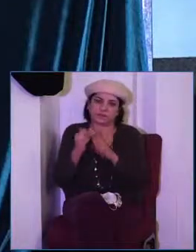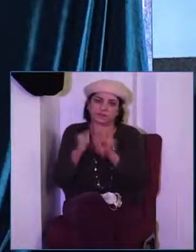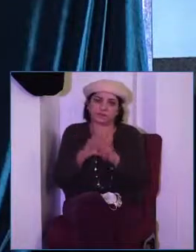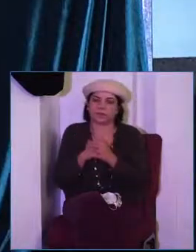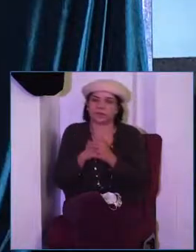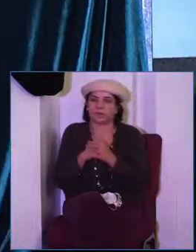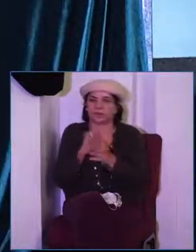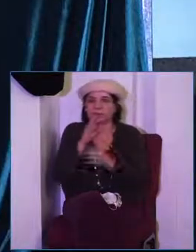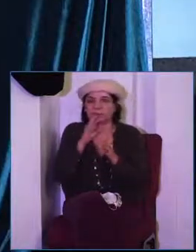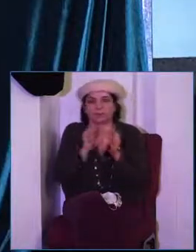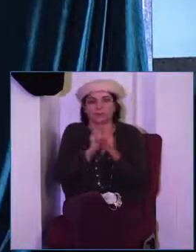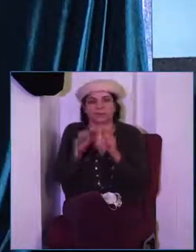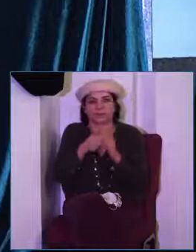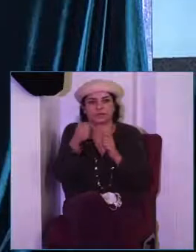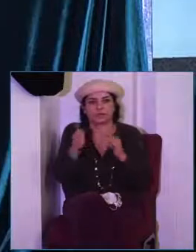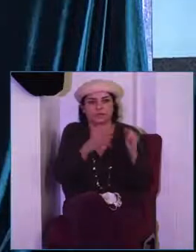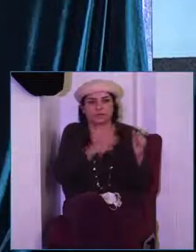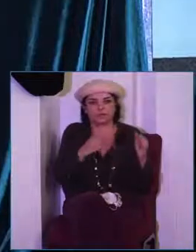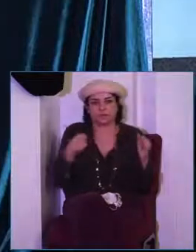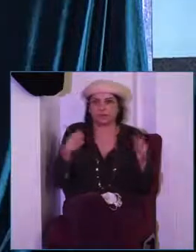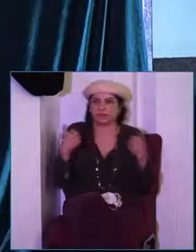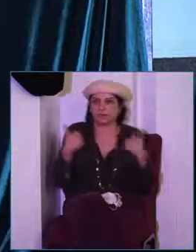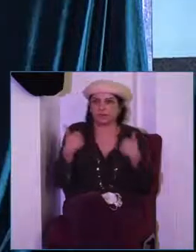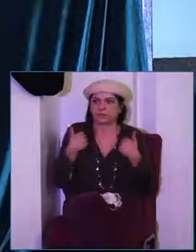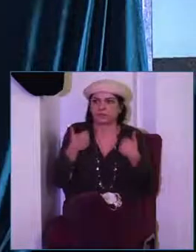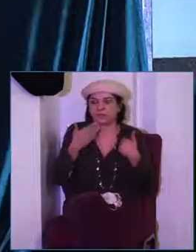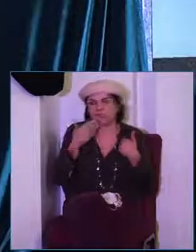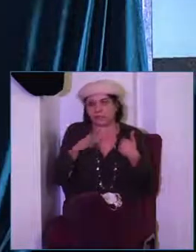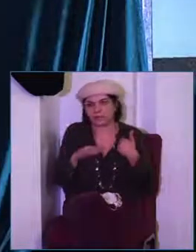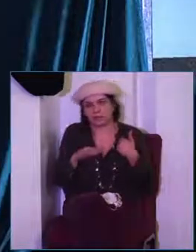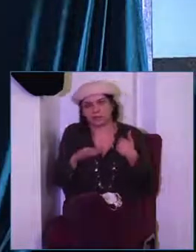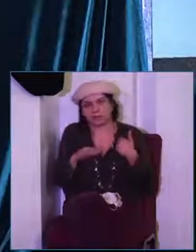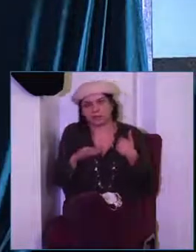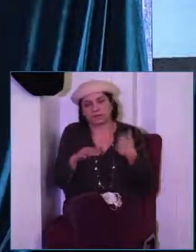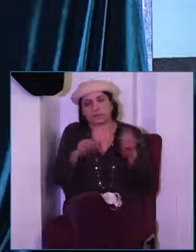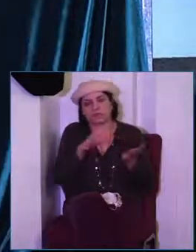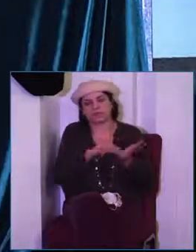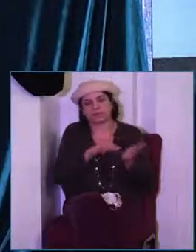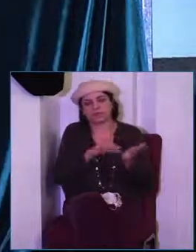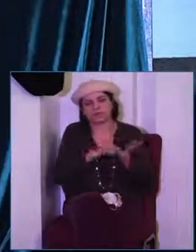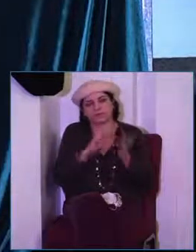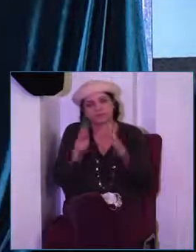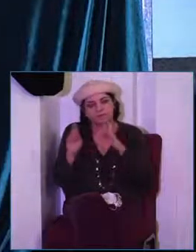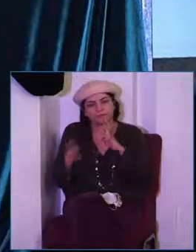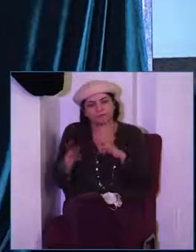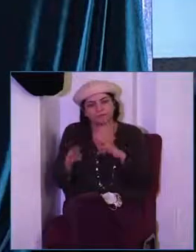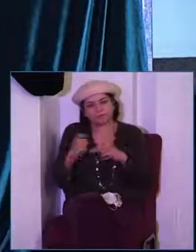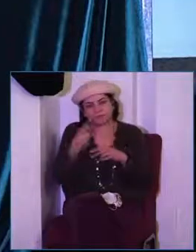Talked with another member that had a bad doctor's report this past week.